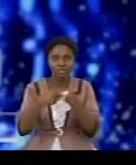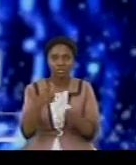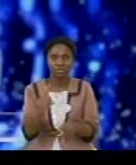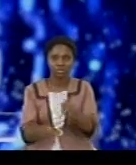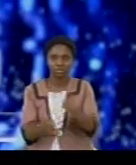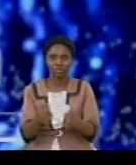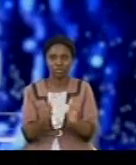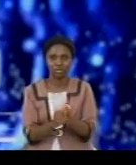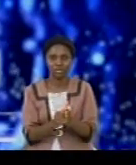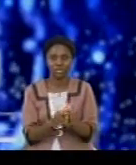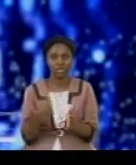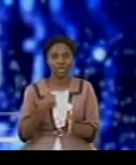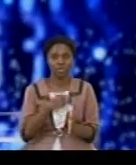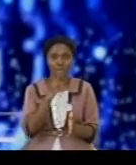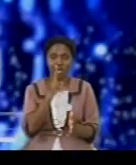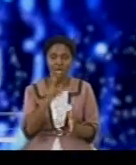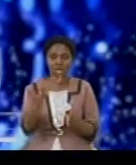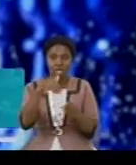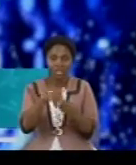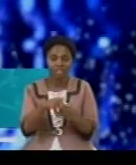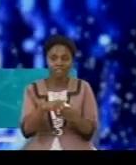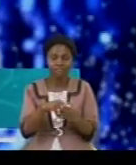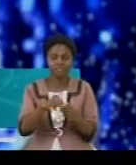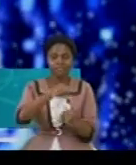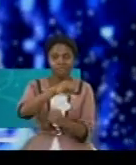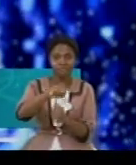in fellowship in the gospel.